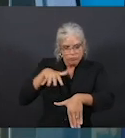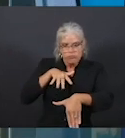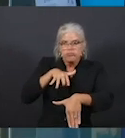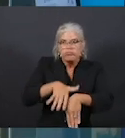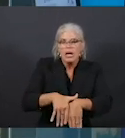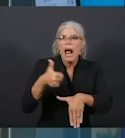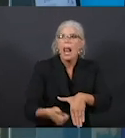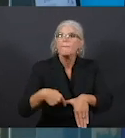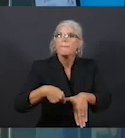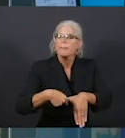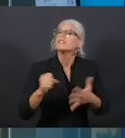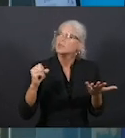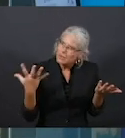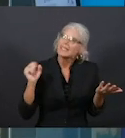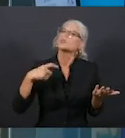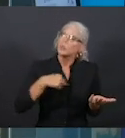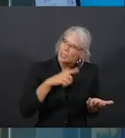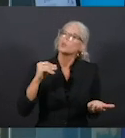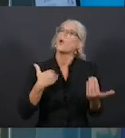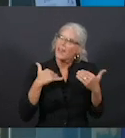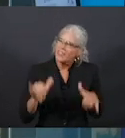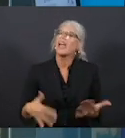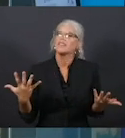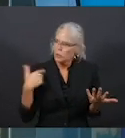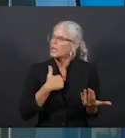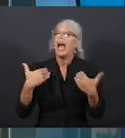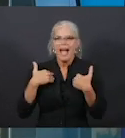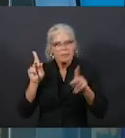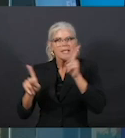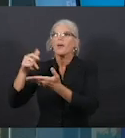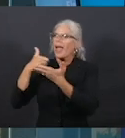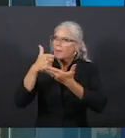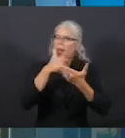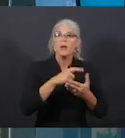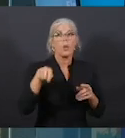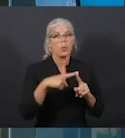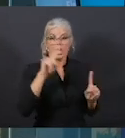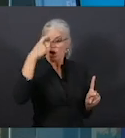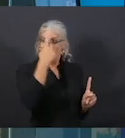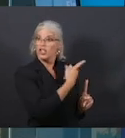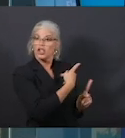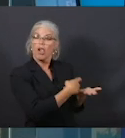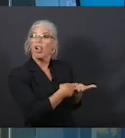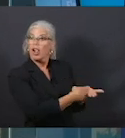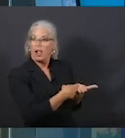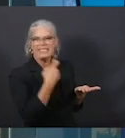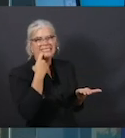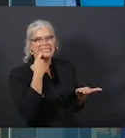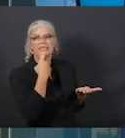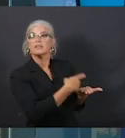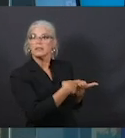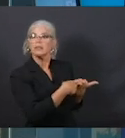from Southeast United States very quickly. When the governor and I talked earlier this week, I mentioned we got